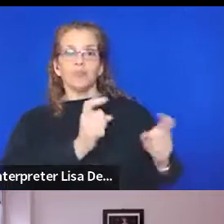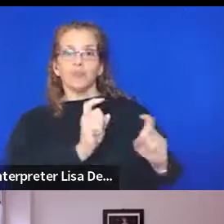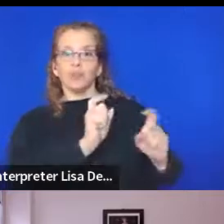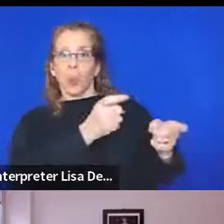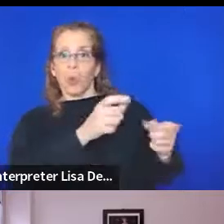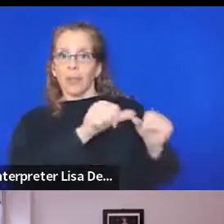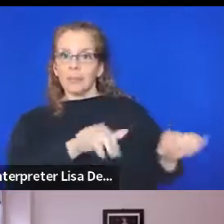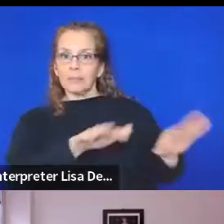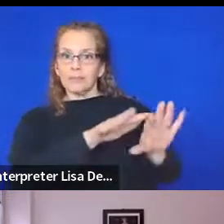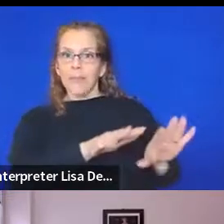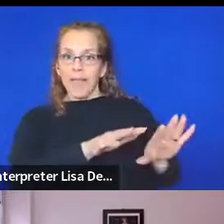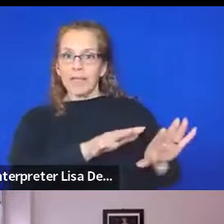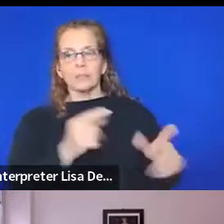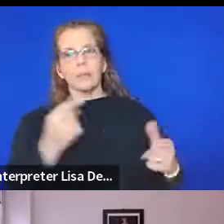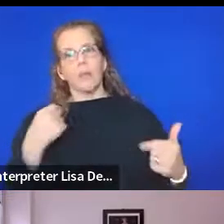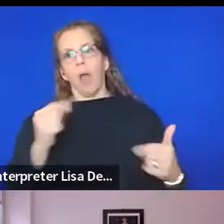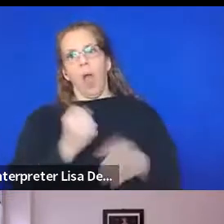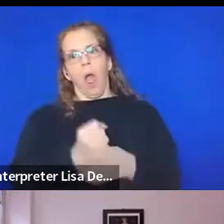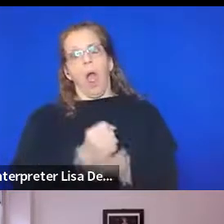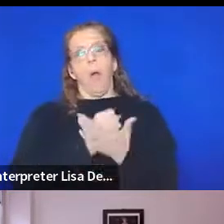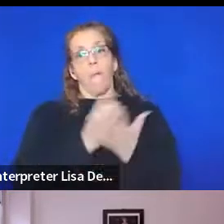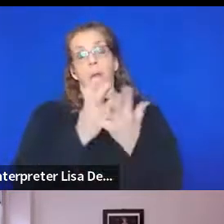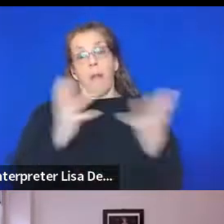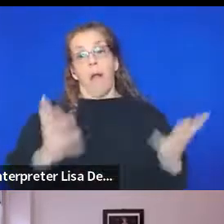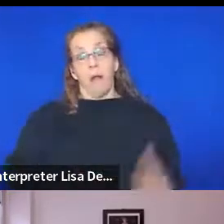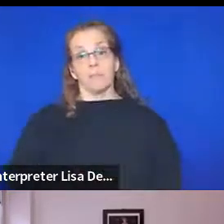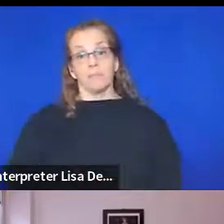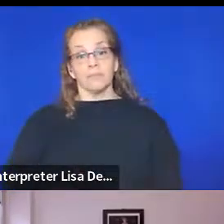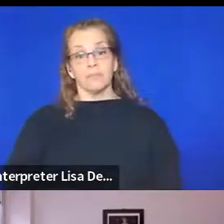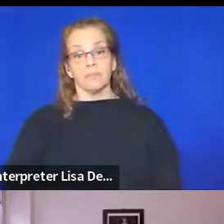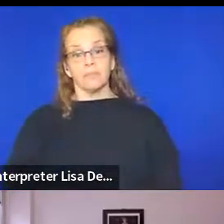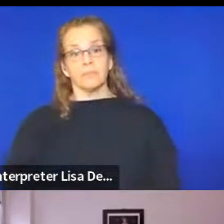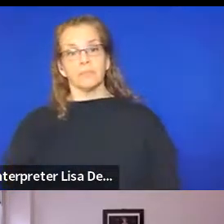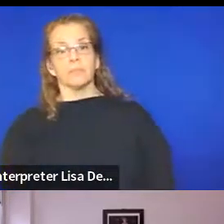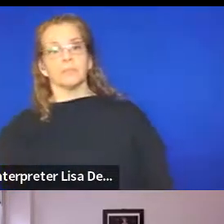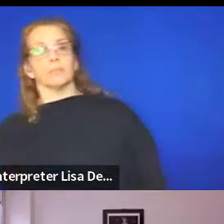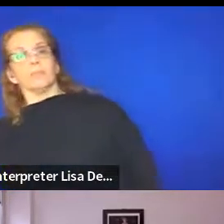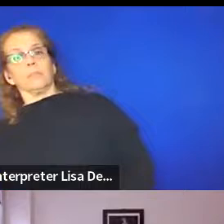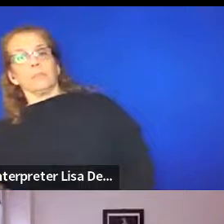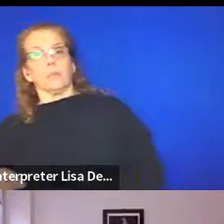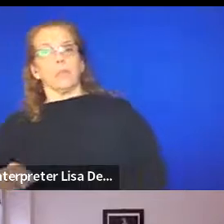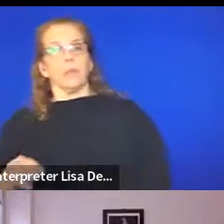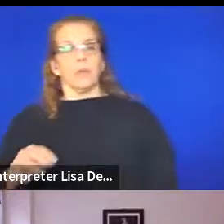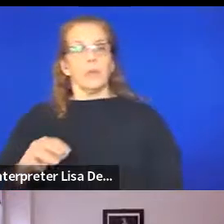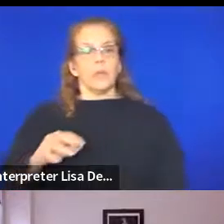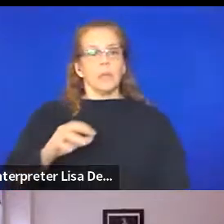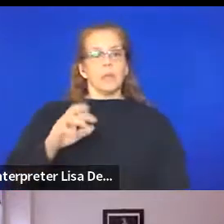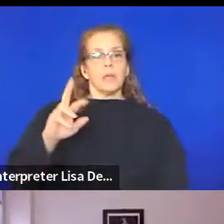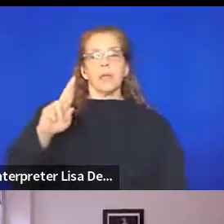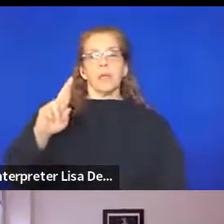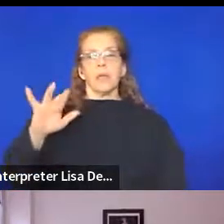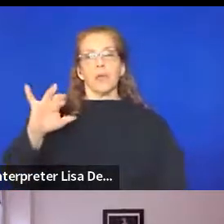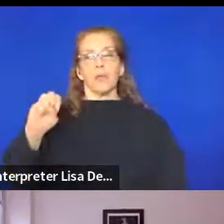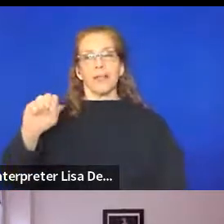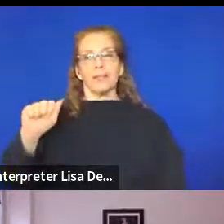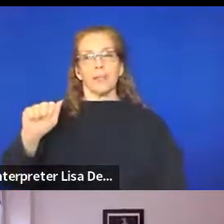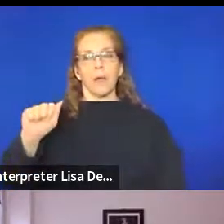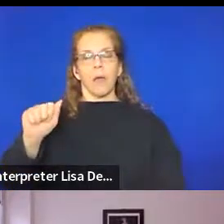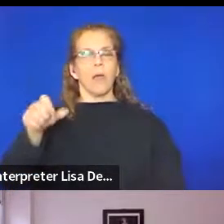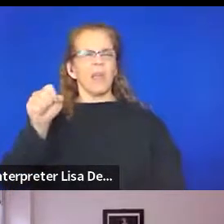that was huge for our budgets. Yeah. And the other thing that I would say